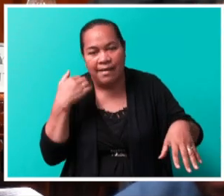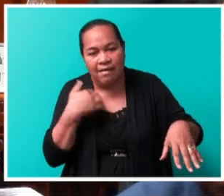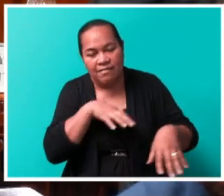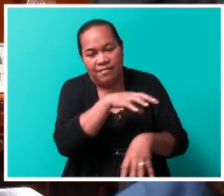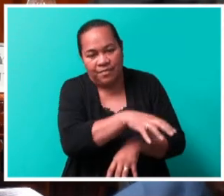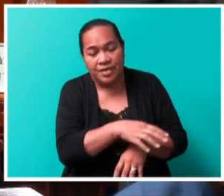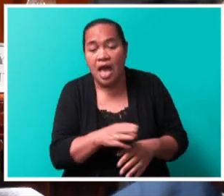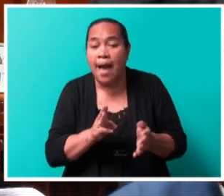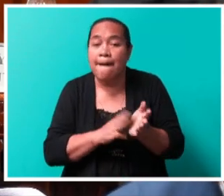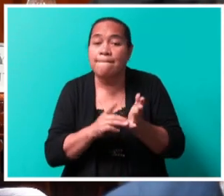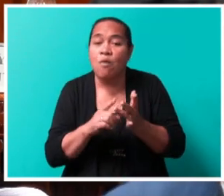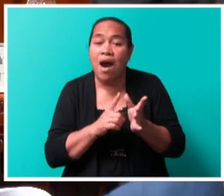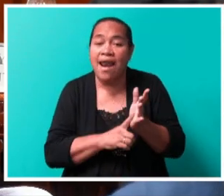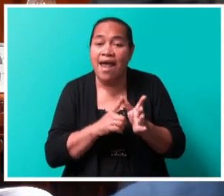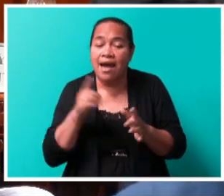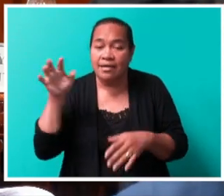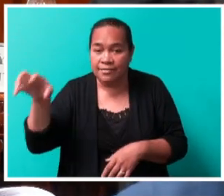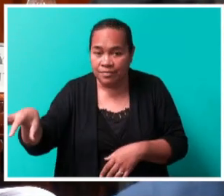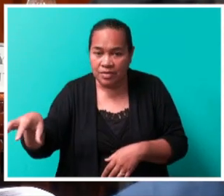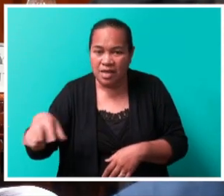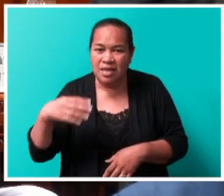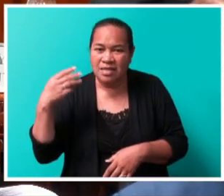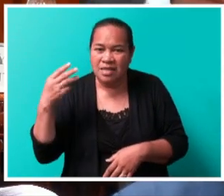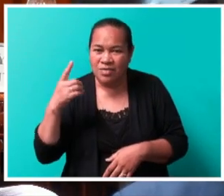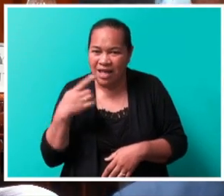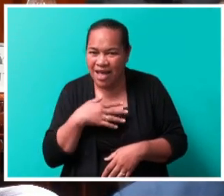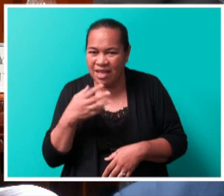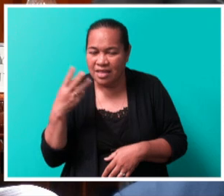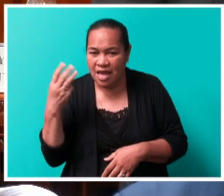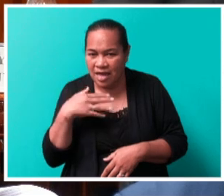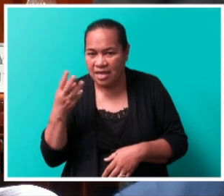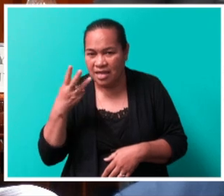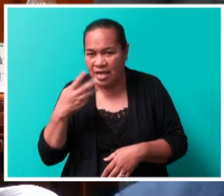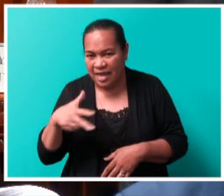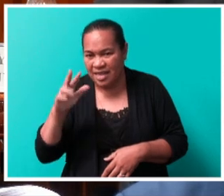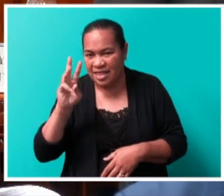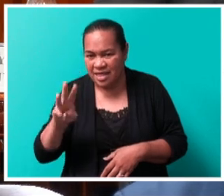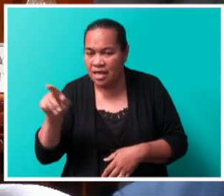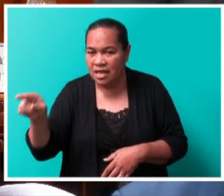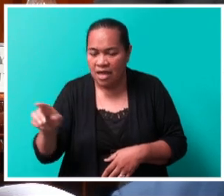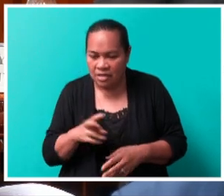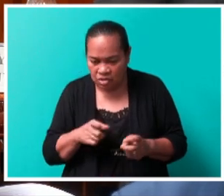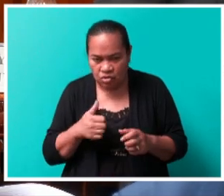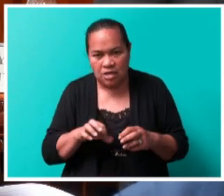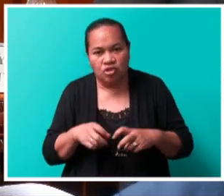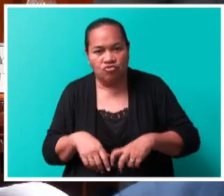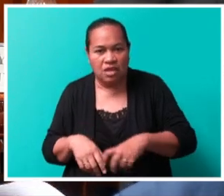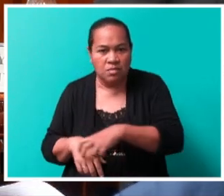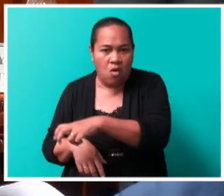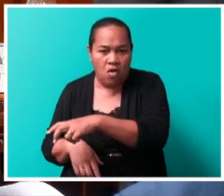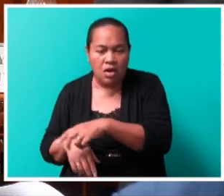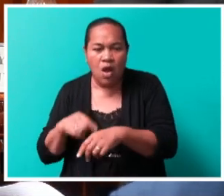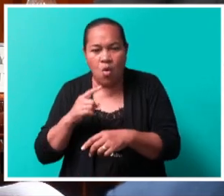of approximately 1,383, Moala is dependent primarily on maritime transport with 1 to 2